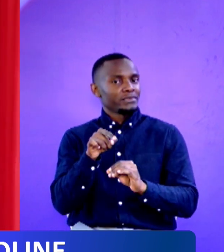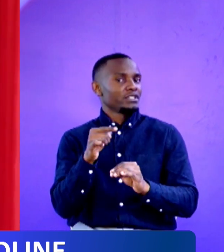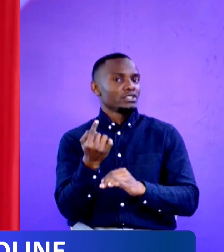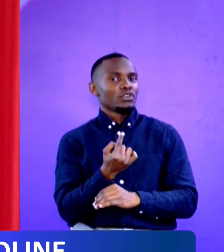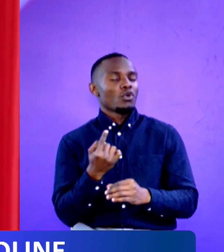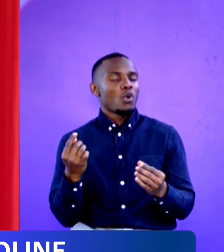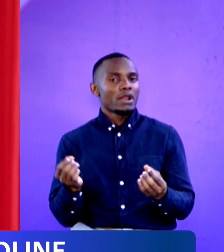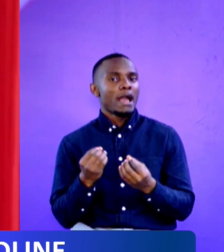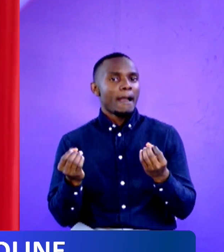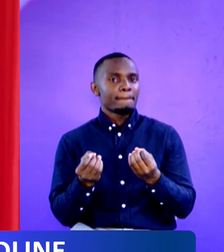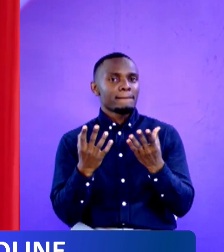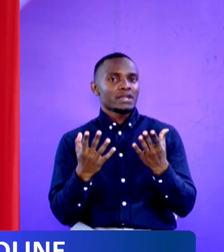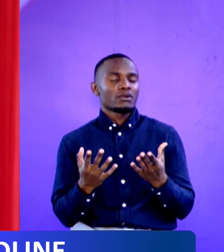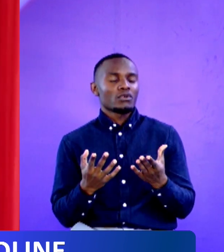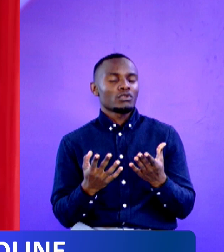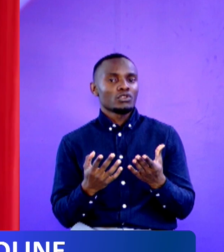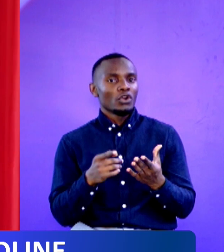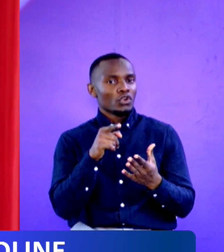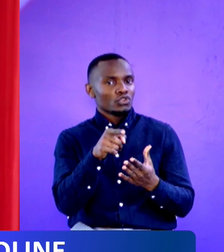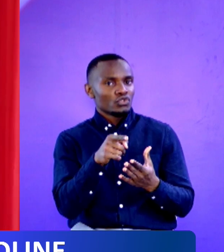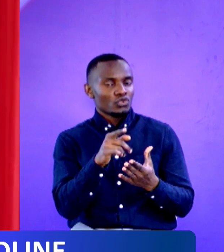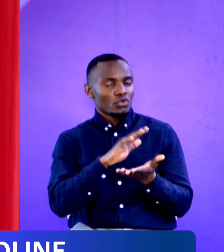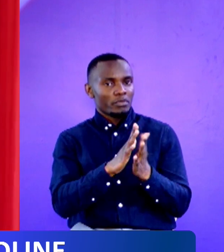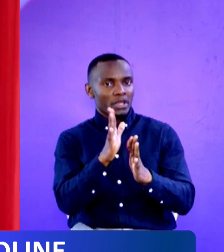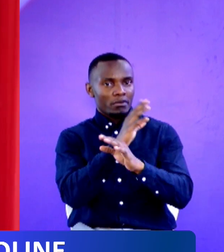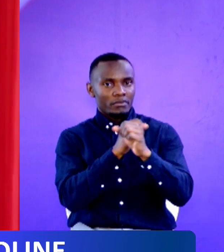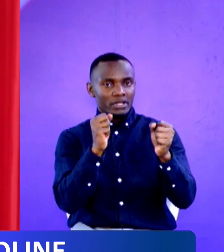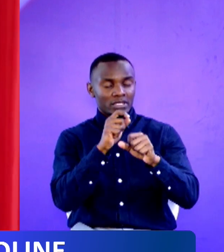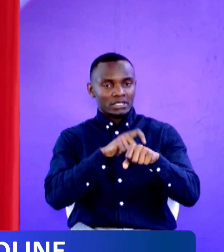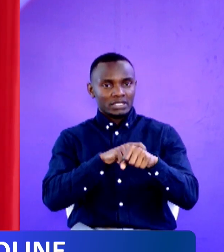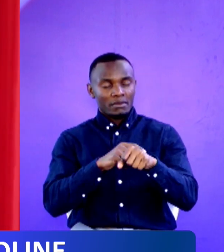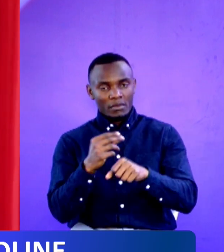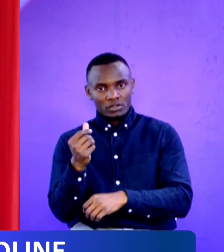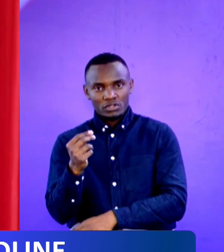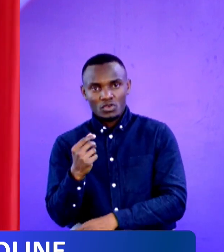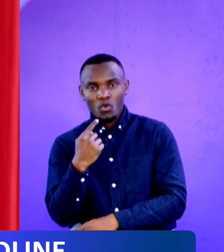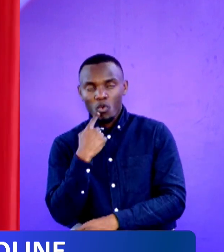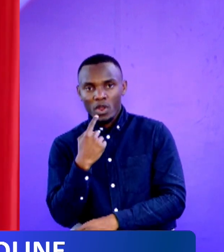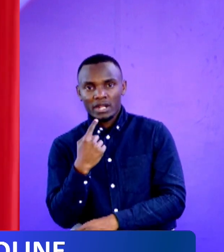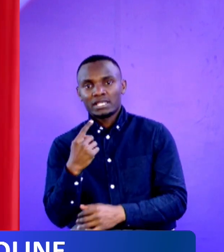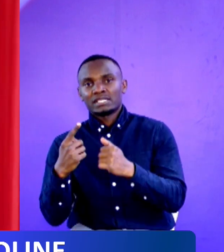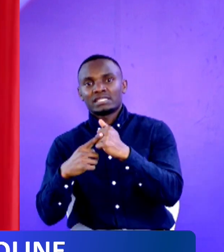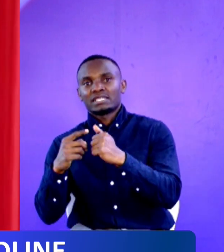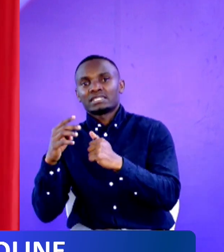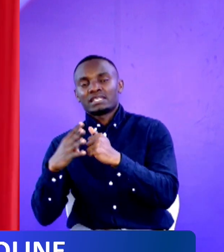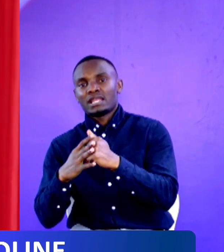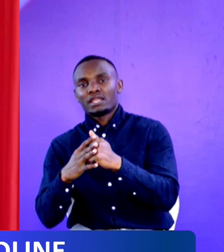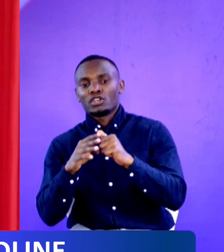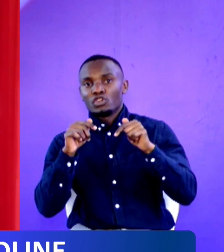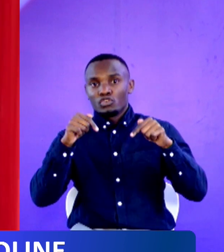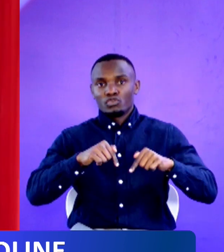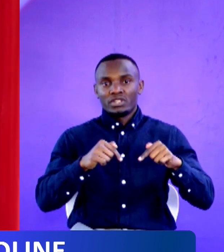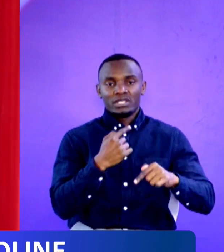came in when the shilling was at 169 exchange rate, and today it's at 130. Nobody talks about it.